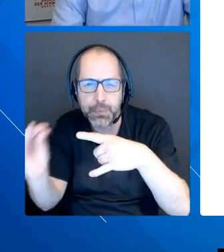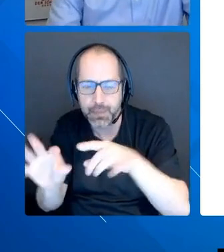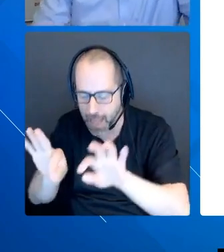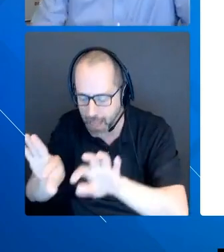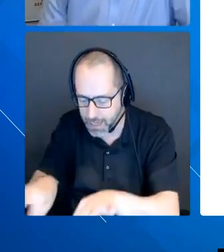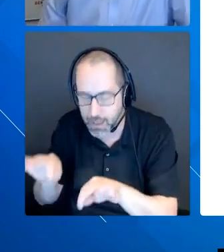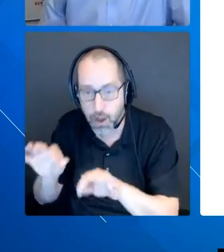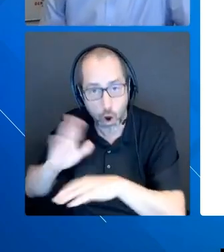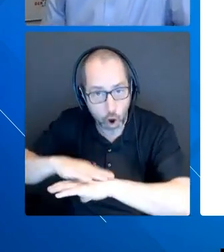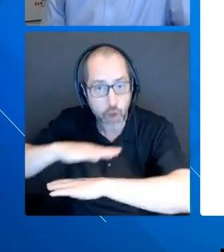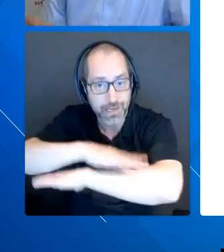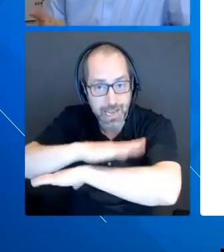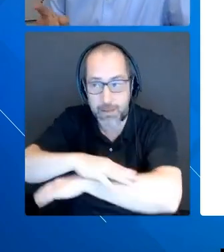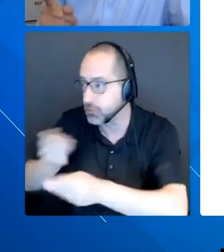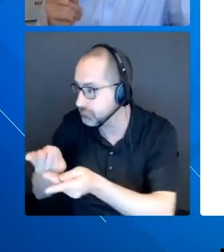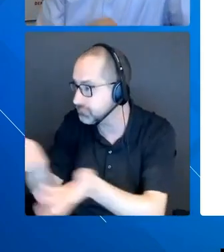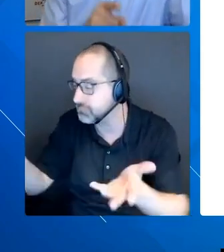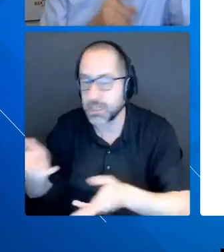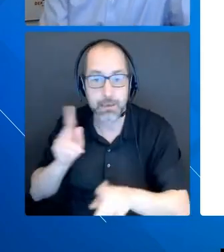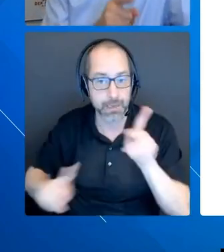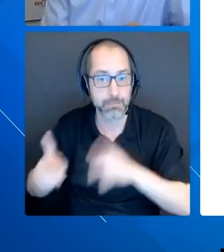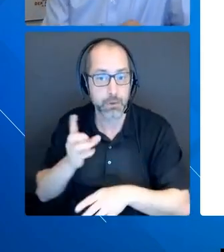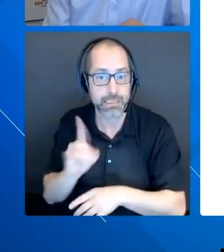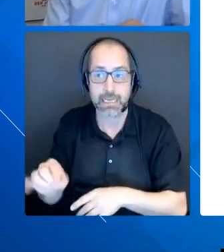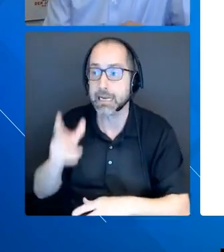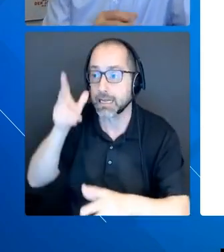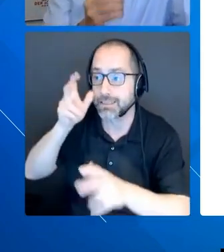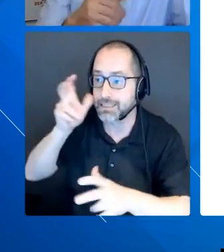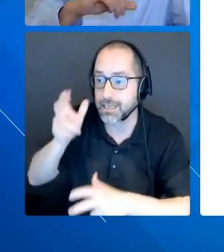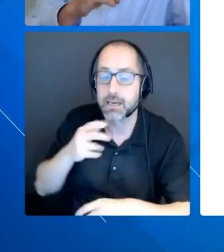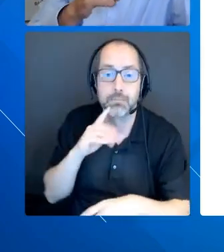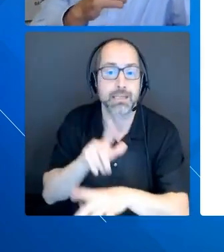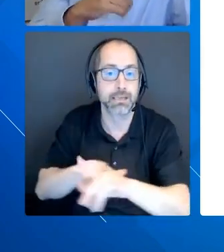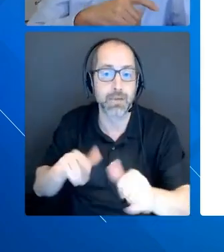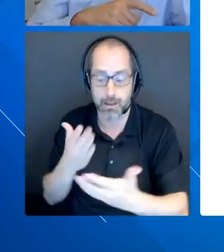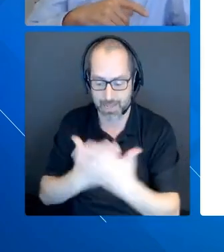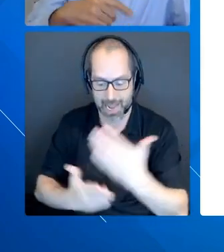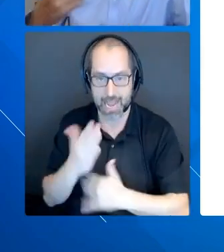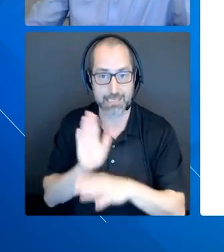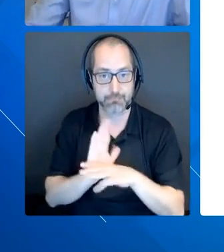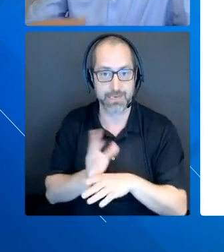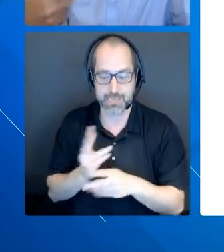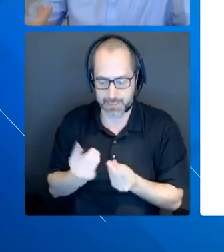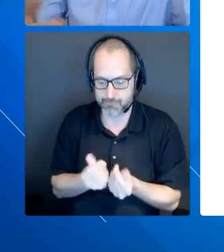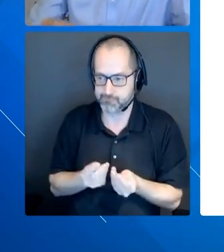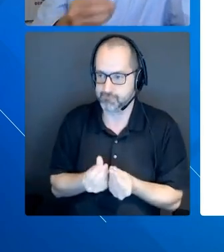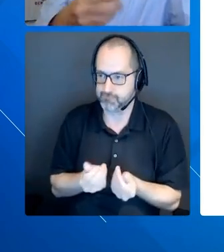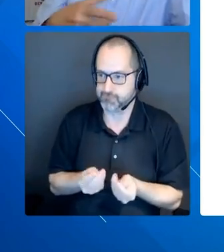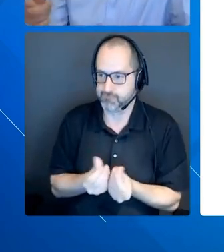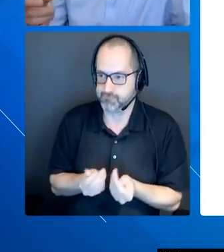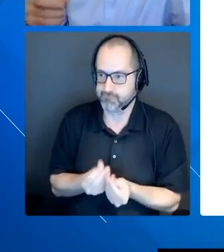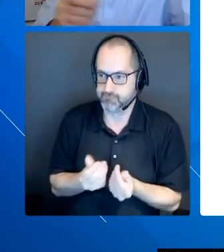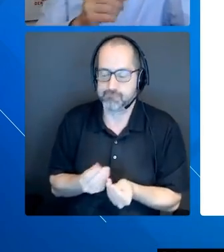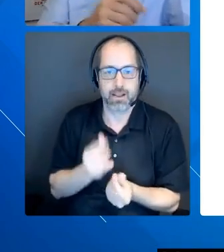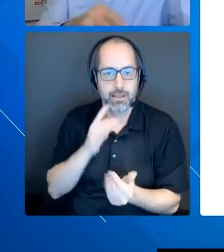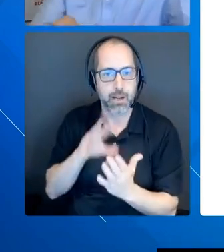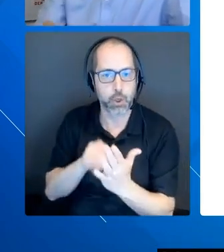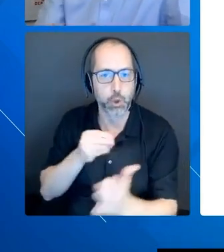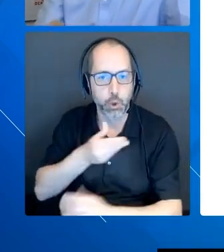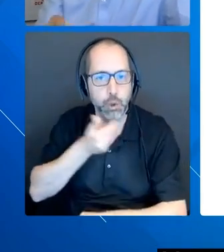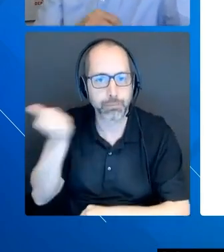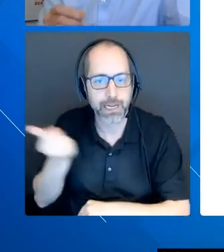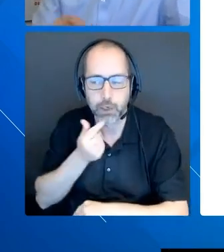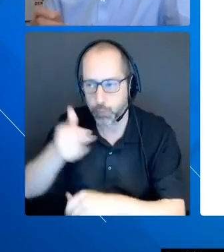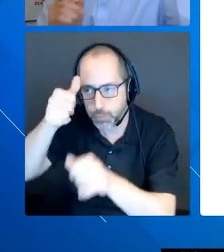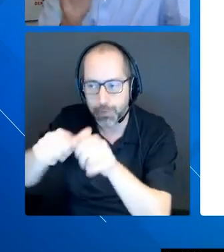research actually shows that if people have something to do with their hands, they learn better, they remember better. It's actually the same reason why